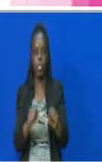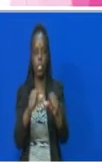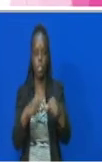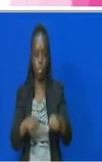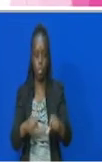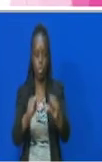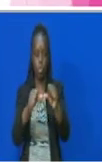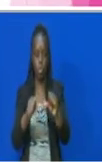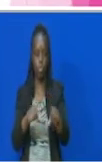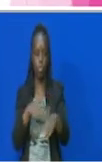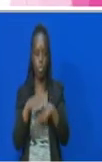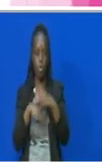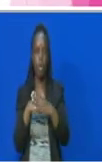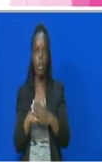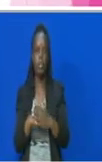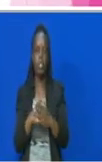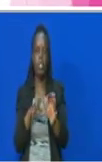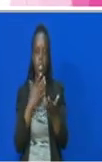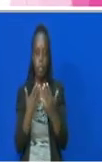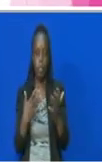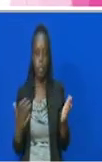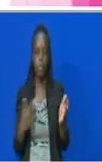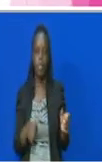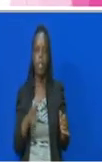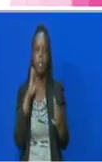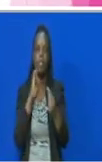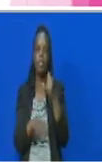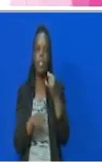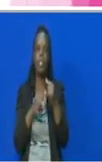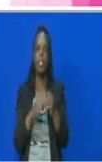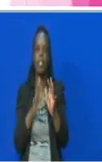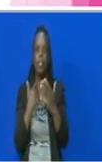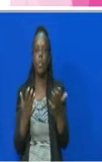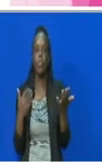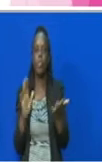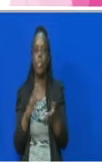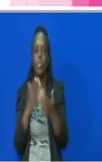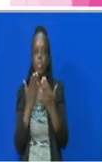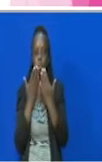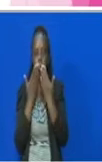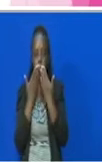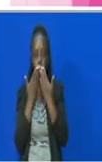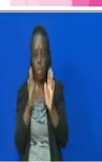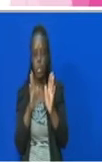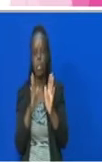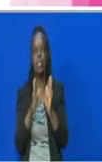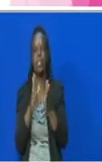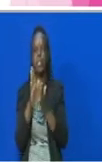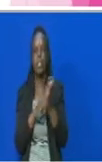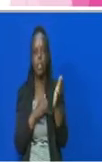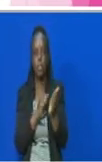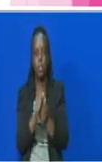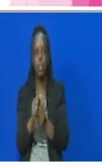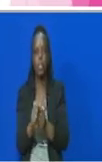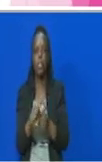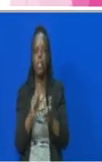throughout the structure or throughout the object, and finally the object is completely destroyed. Therefore,